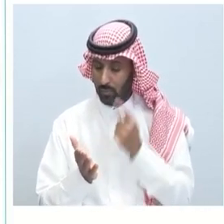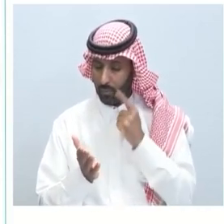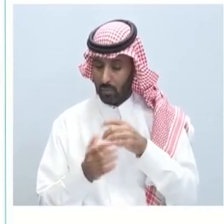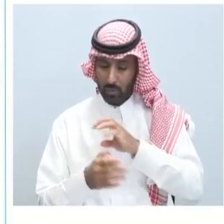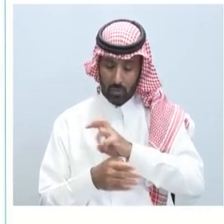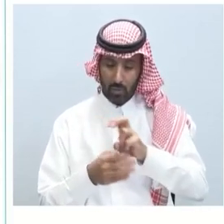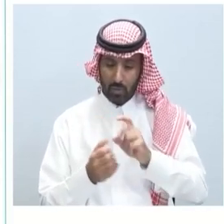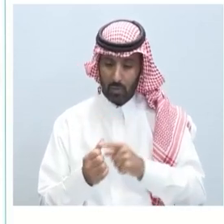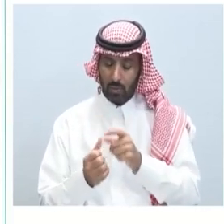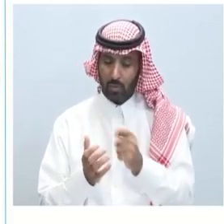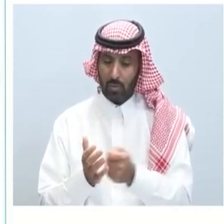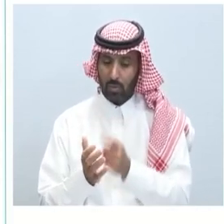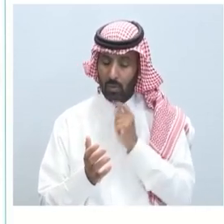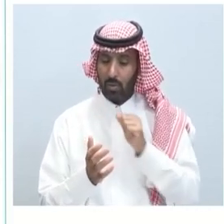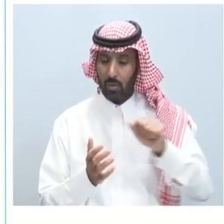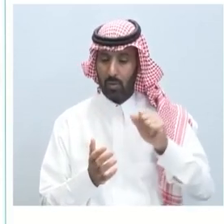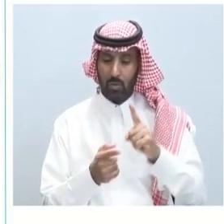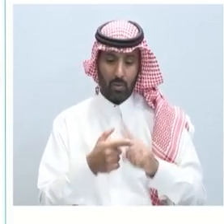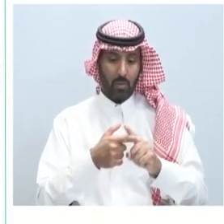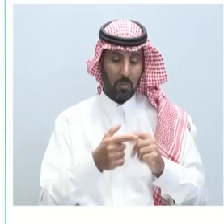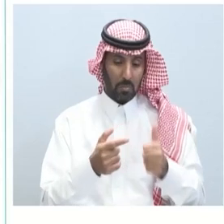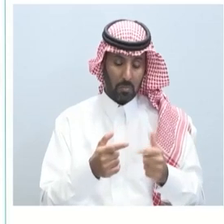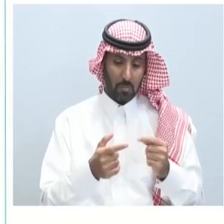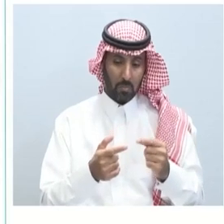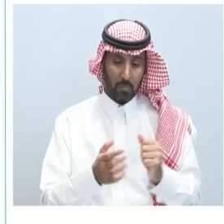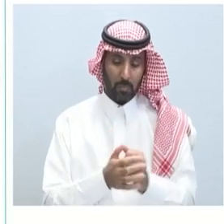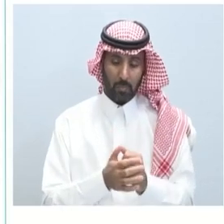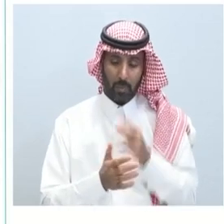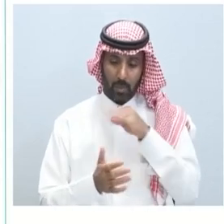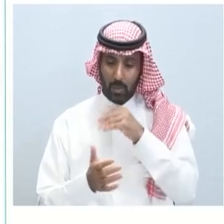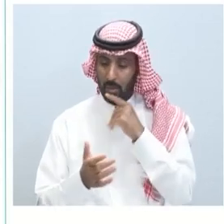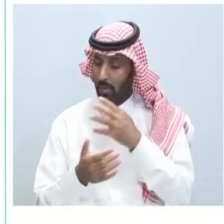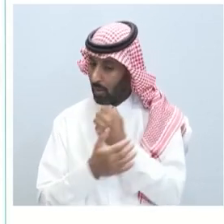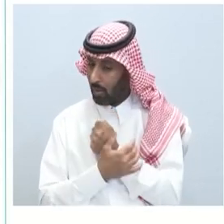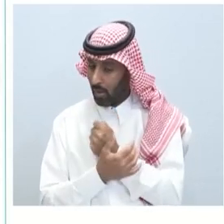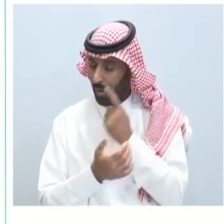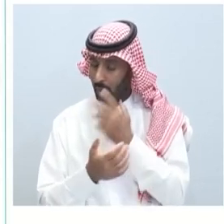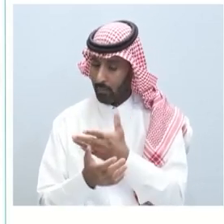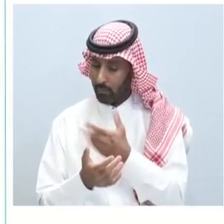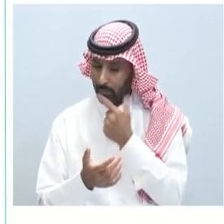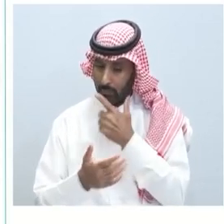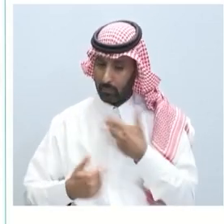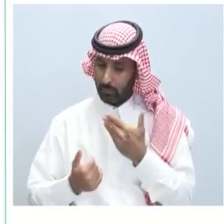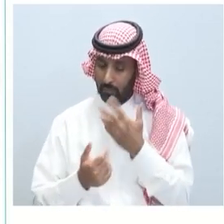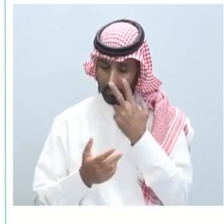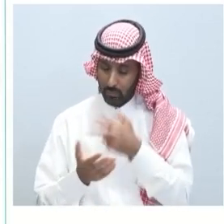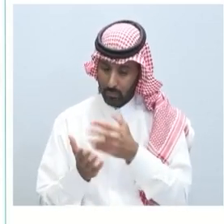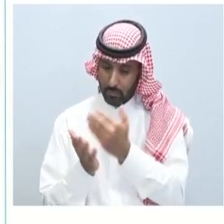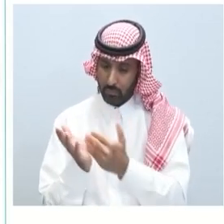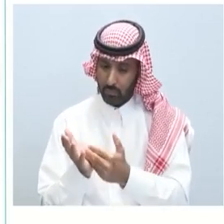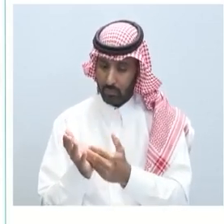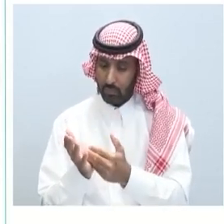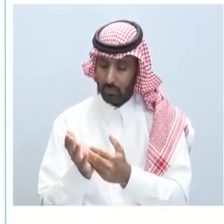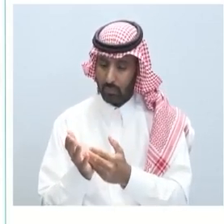mail, Mariana arrives home from school and is greeted by her parents with hugs and smiles. She takes a look at the report card